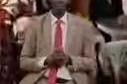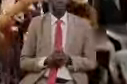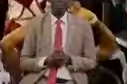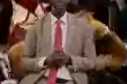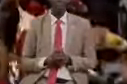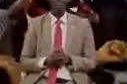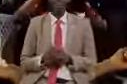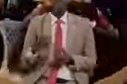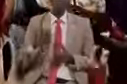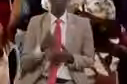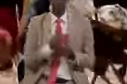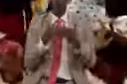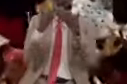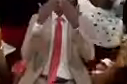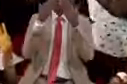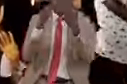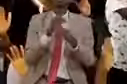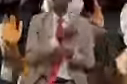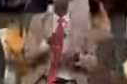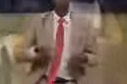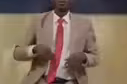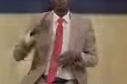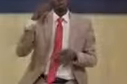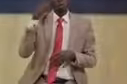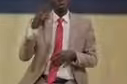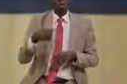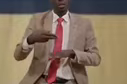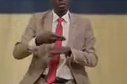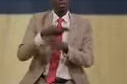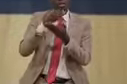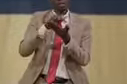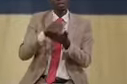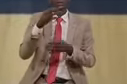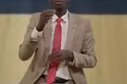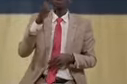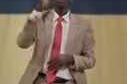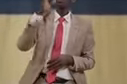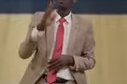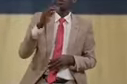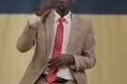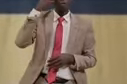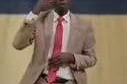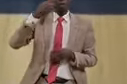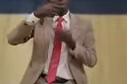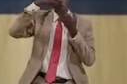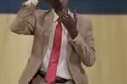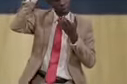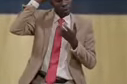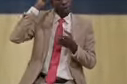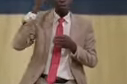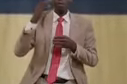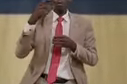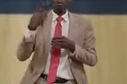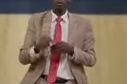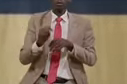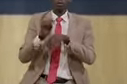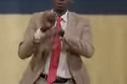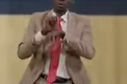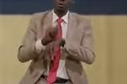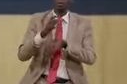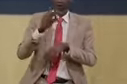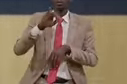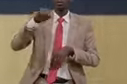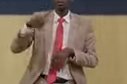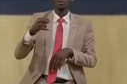we thank you, Lord, for the Lamb of God, for the Lion of the tribe of Judah. He